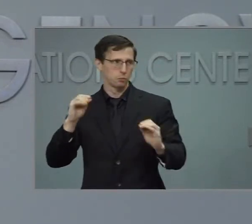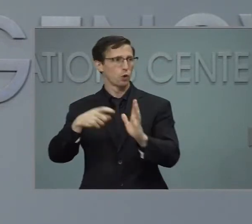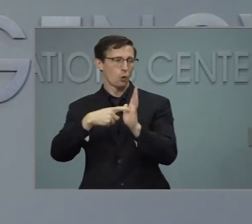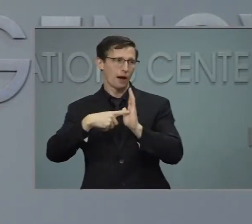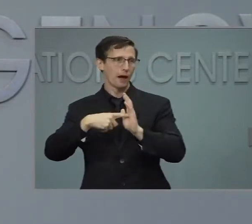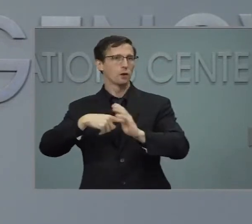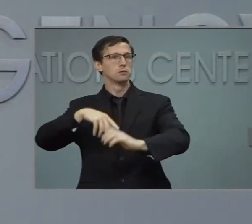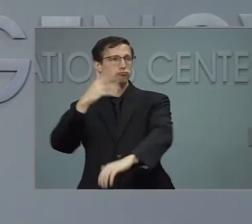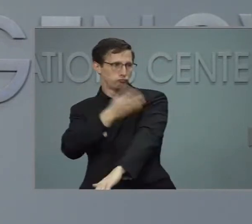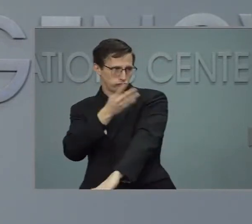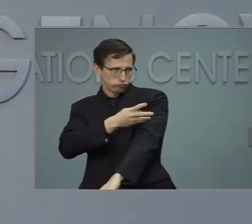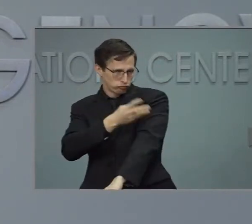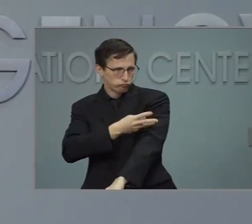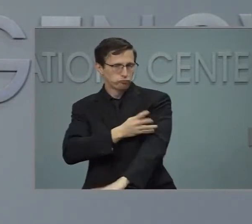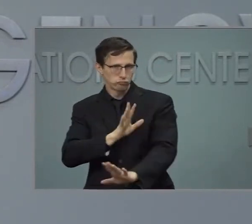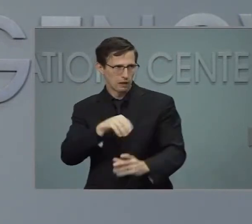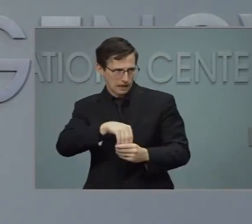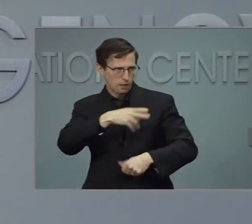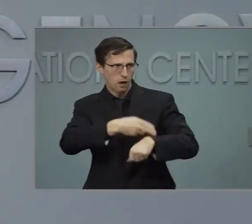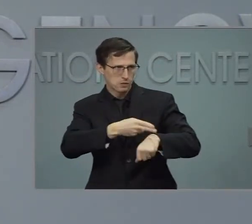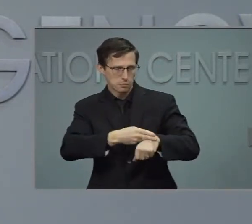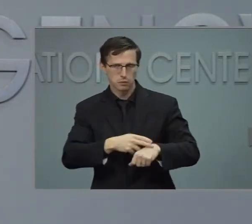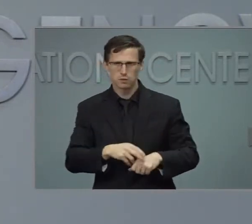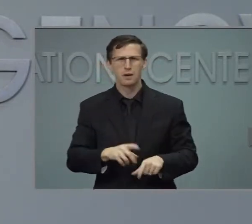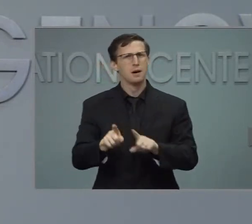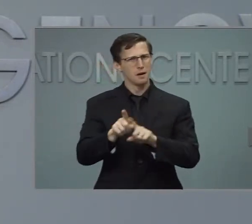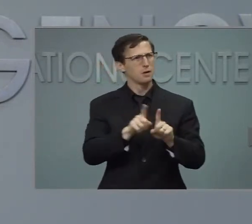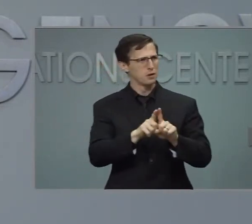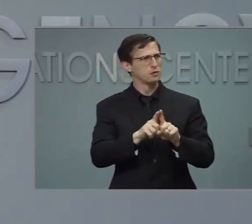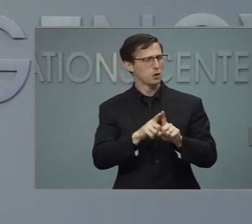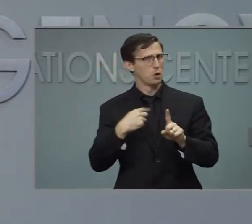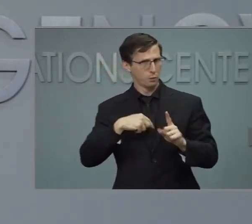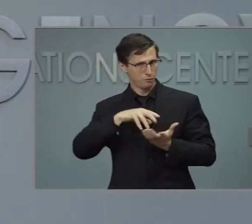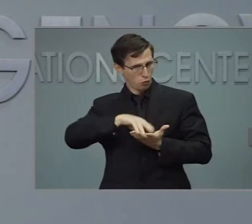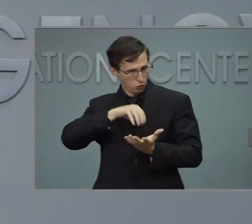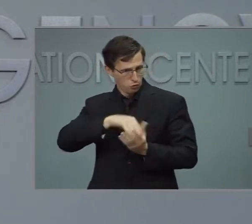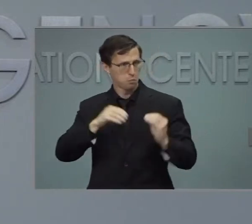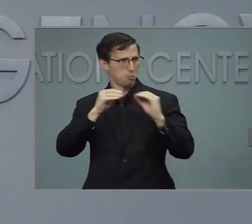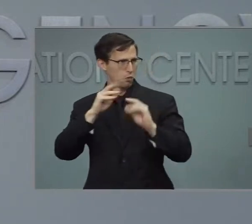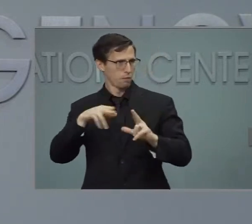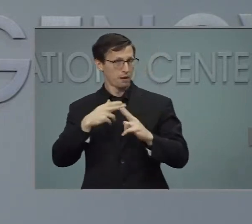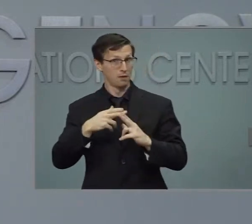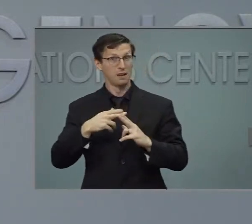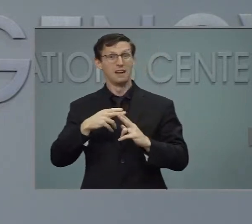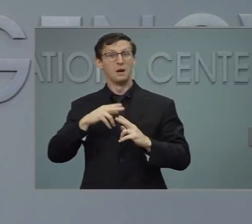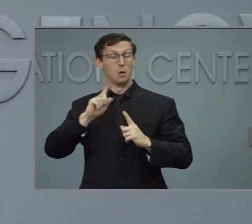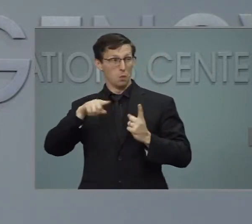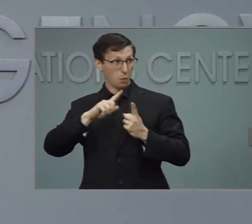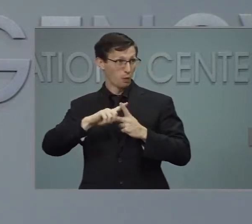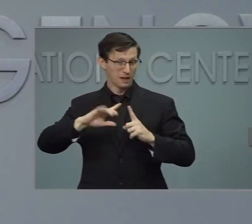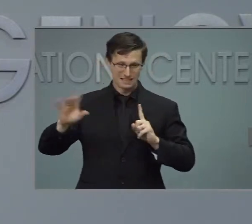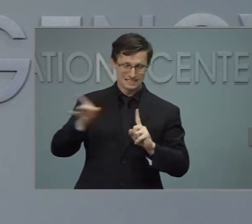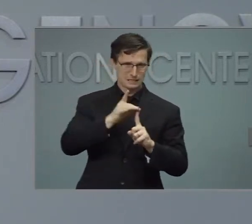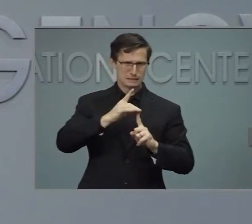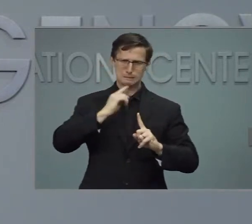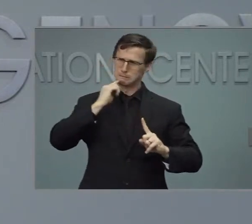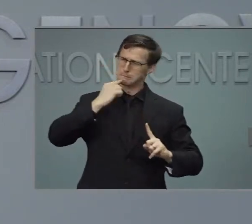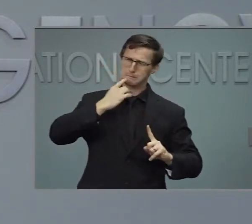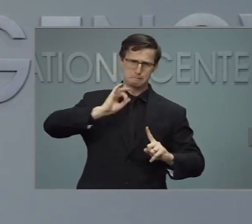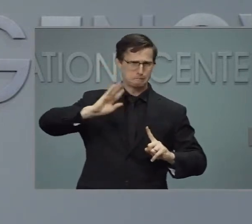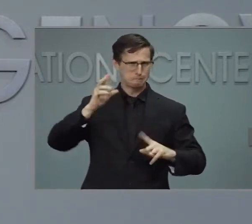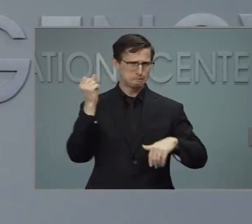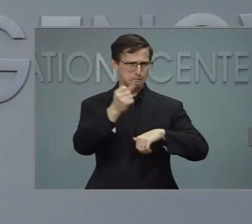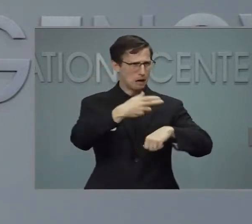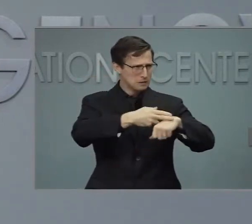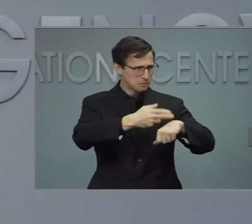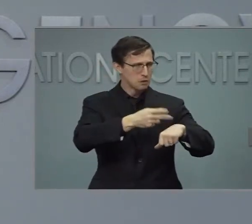know that is available. We've also learned a lot about how to treat folks who do have severe COVID, new protocols on how to